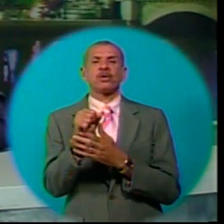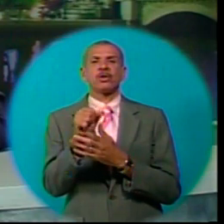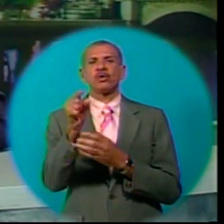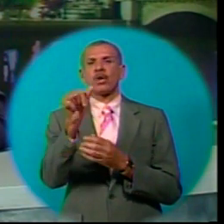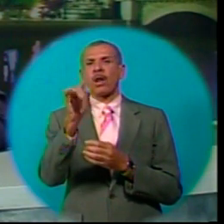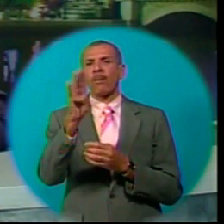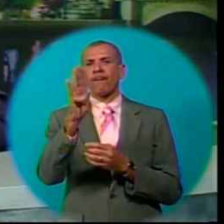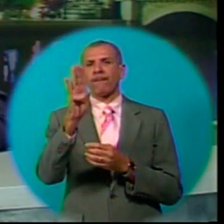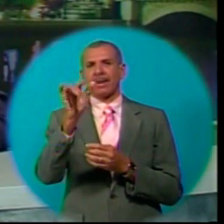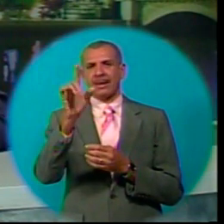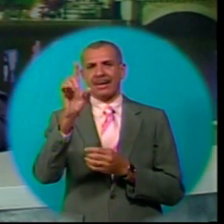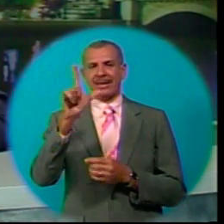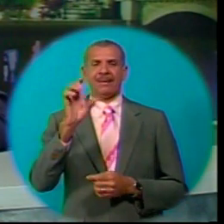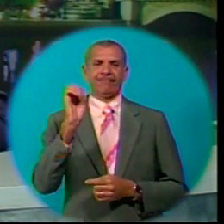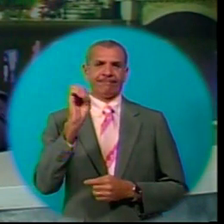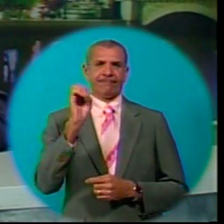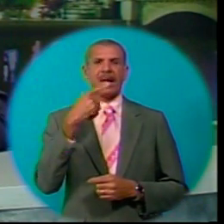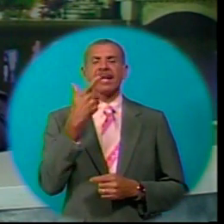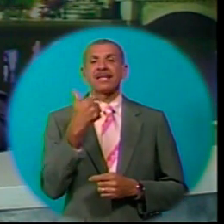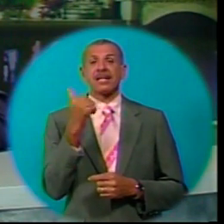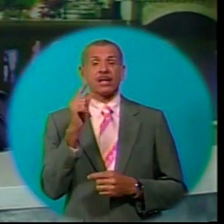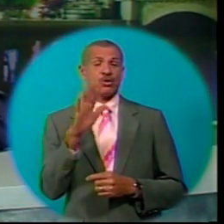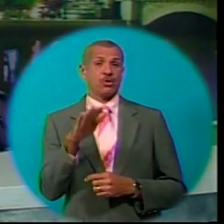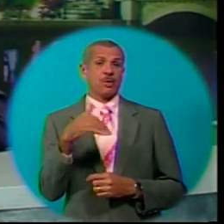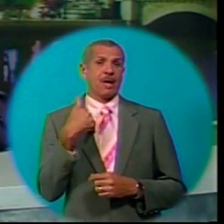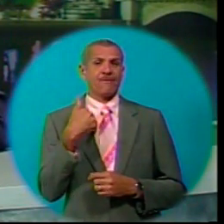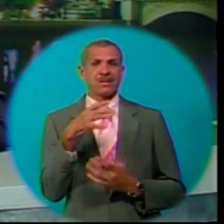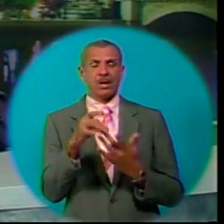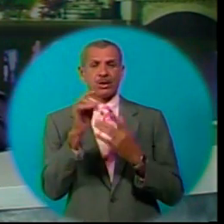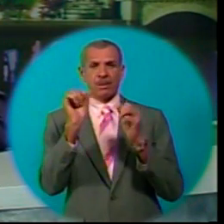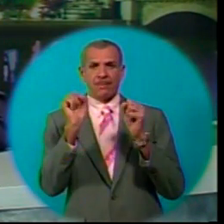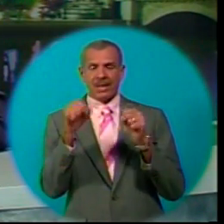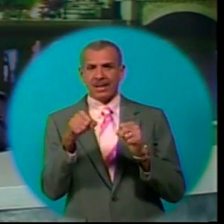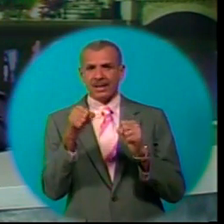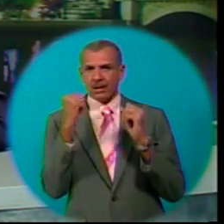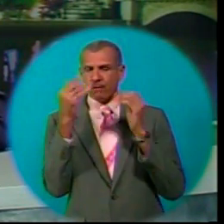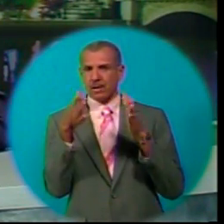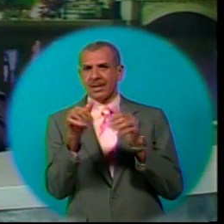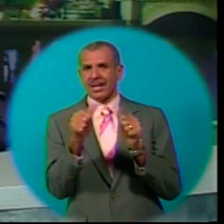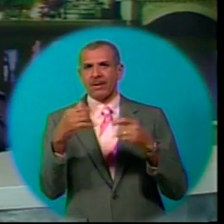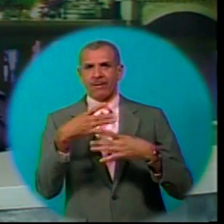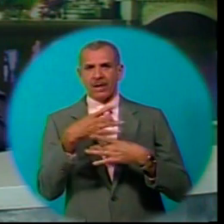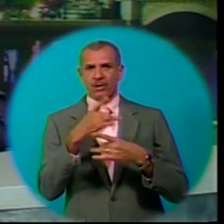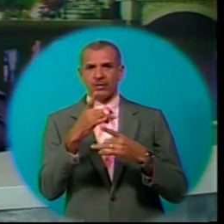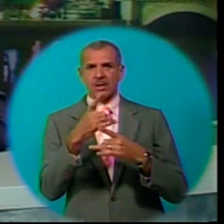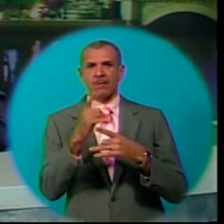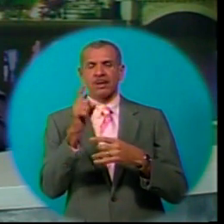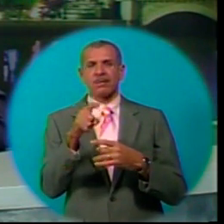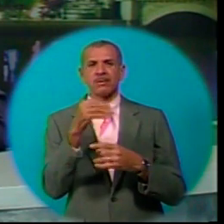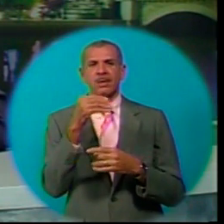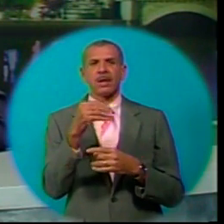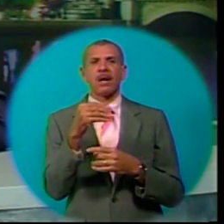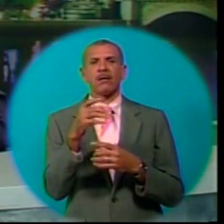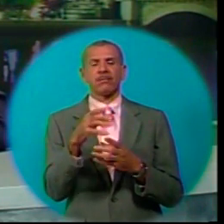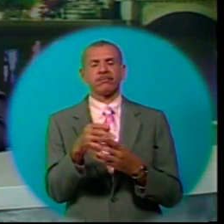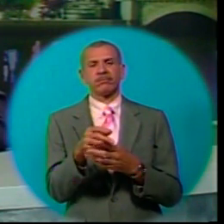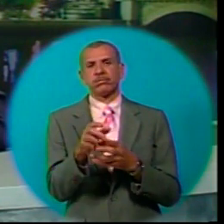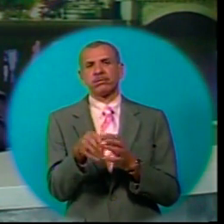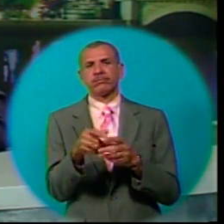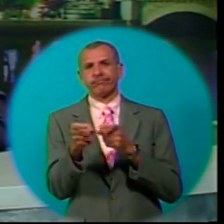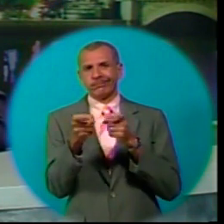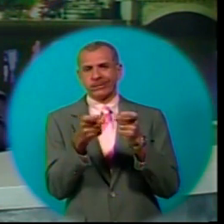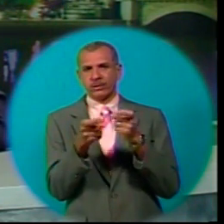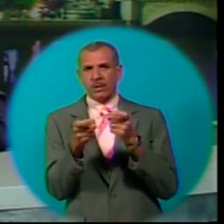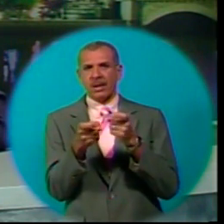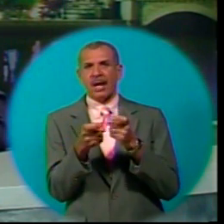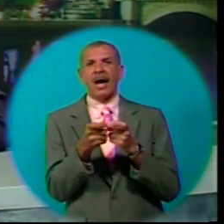Davis says autistic children have a special ability to focus on their area of interest, which must be honed. He's encouraging relatives